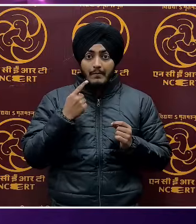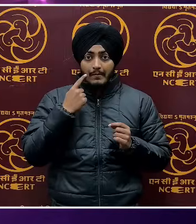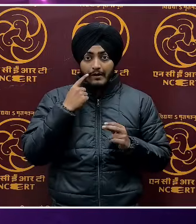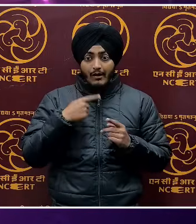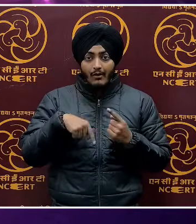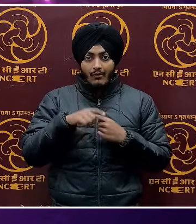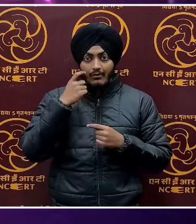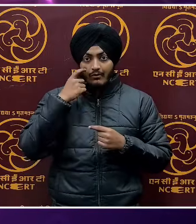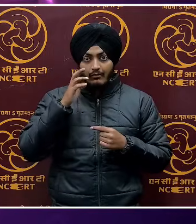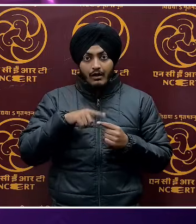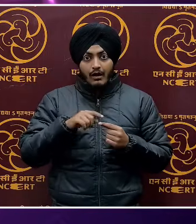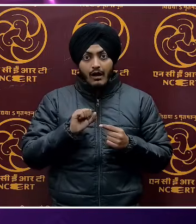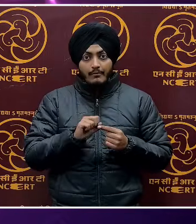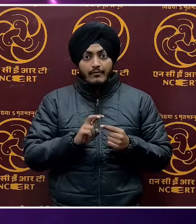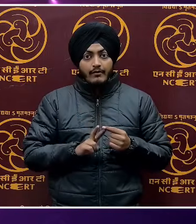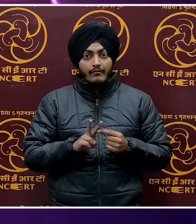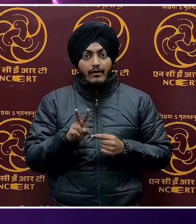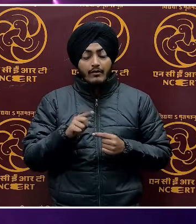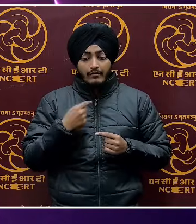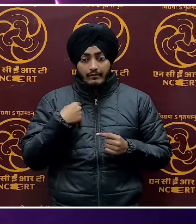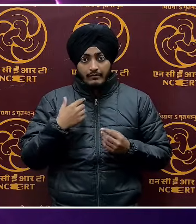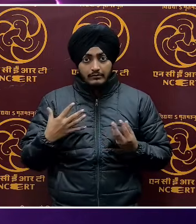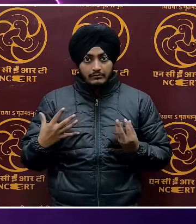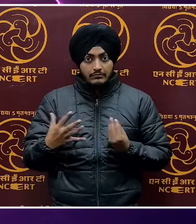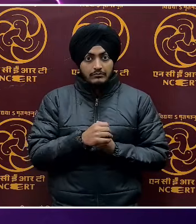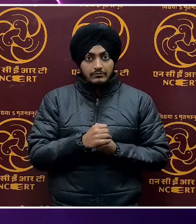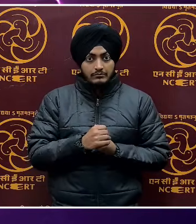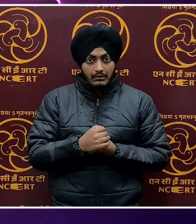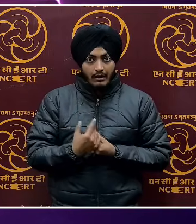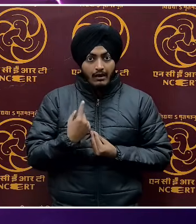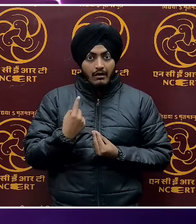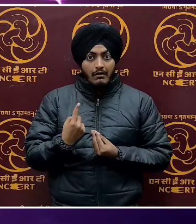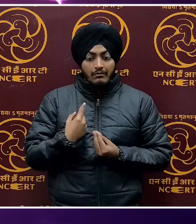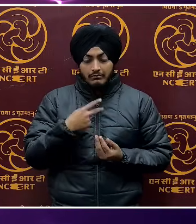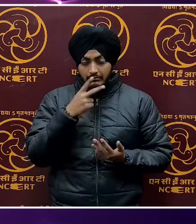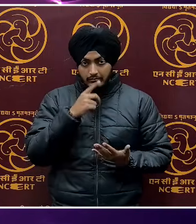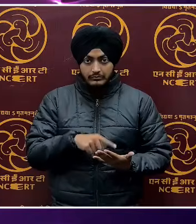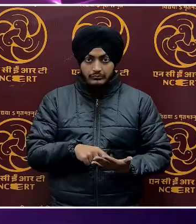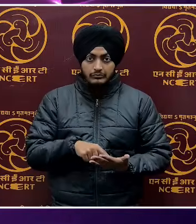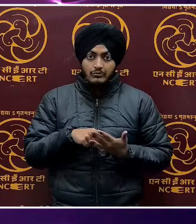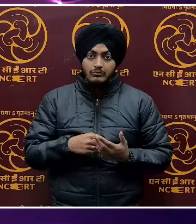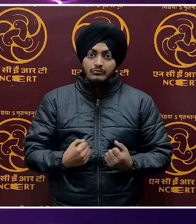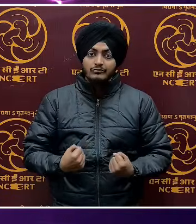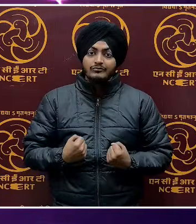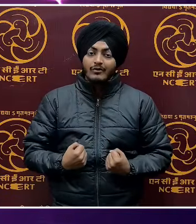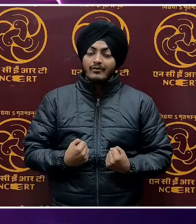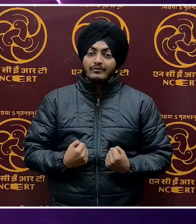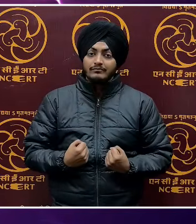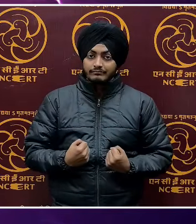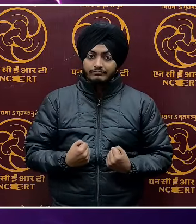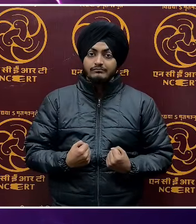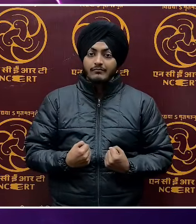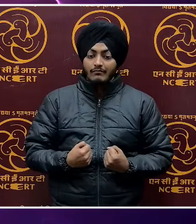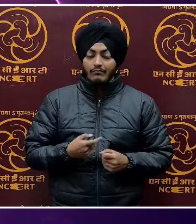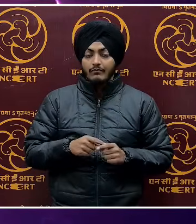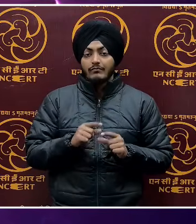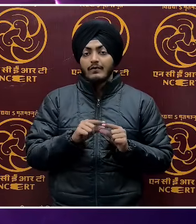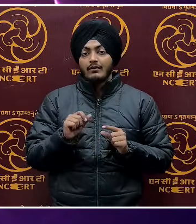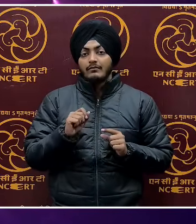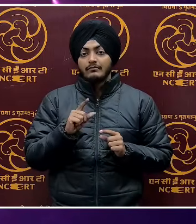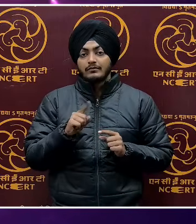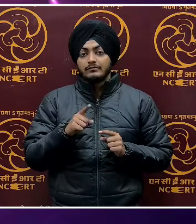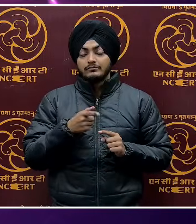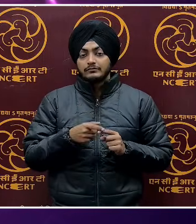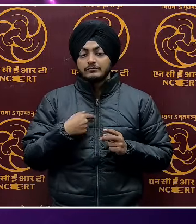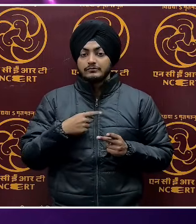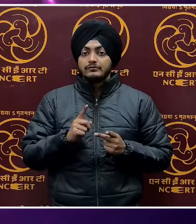know when all of us can come together, when we unite together, we can become even stronger. Okay, so this was the stanza 1. Now